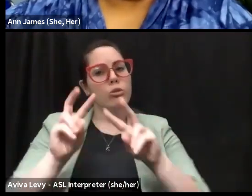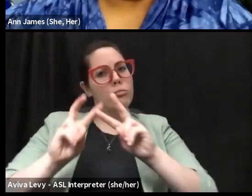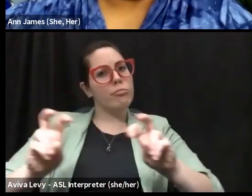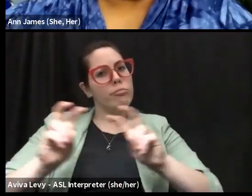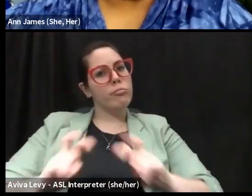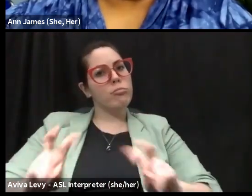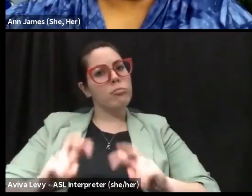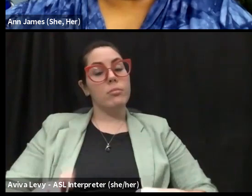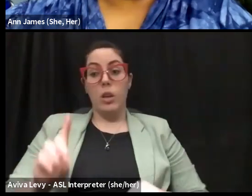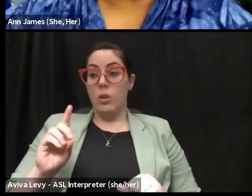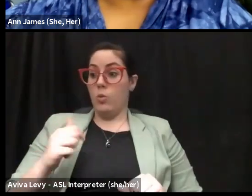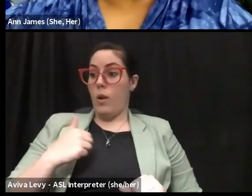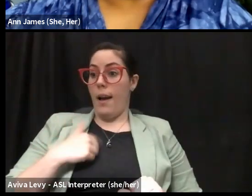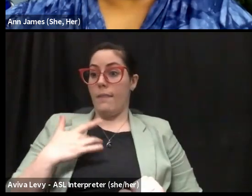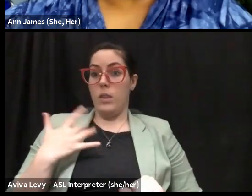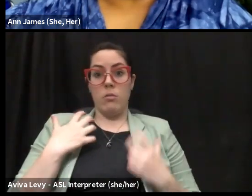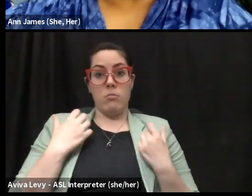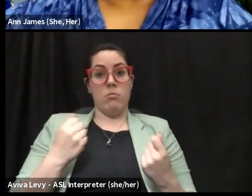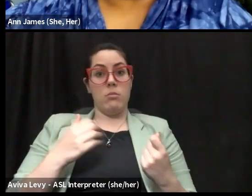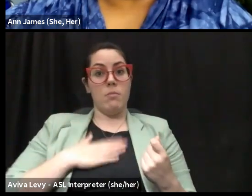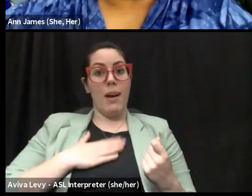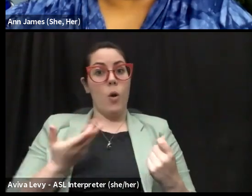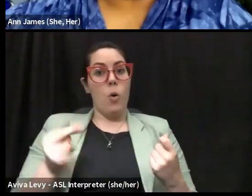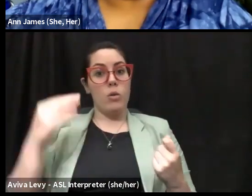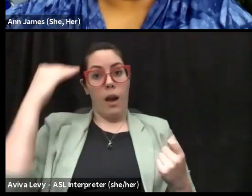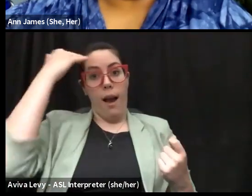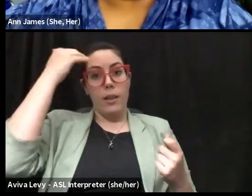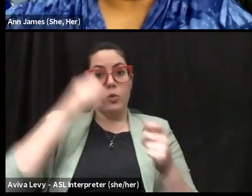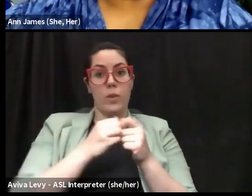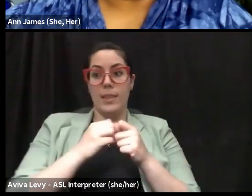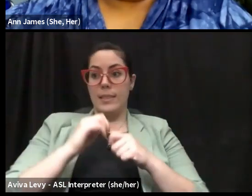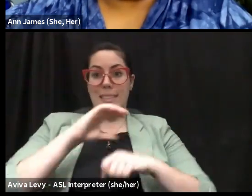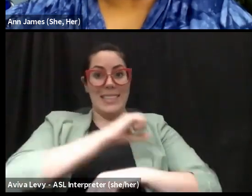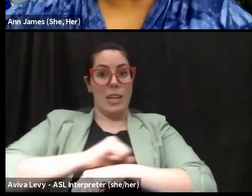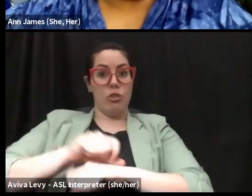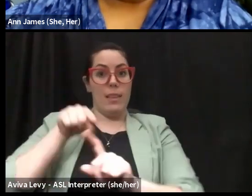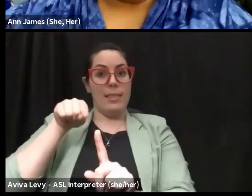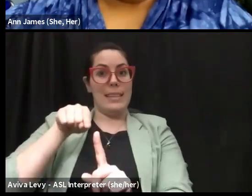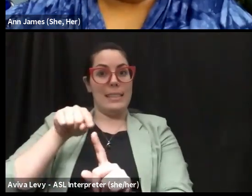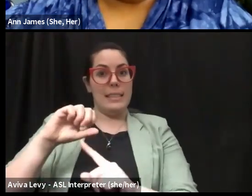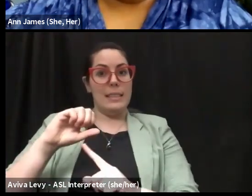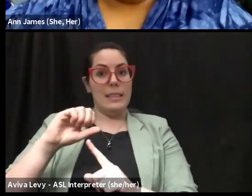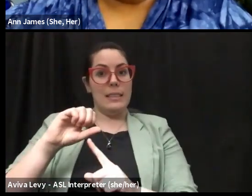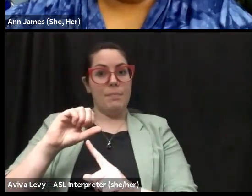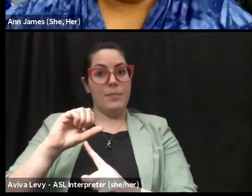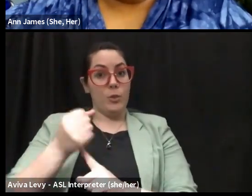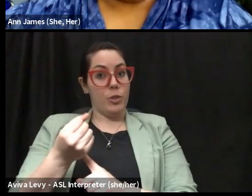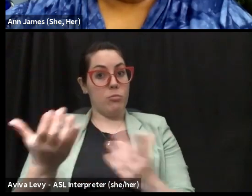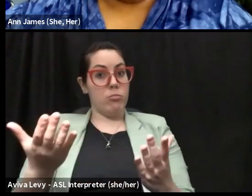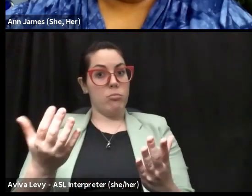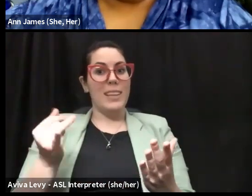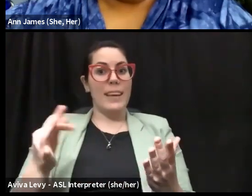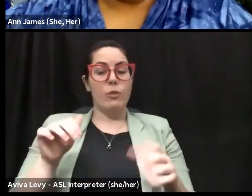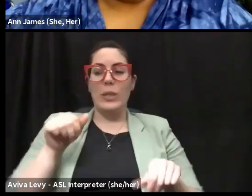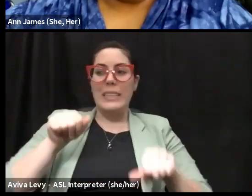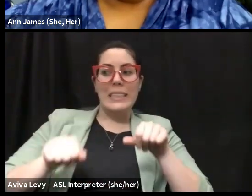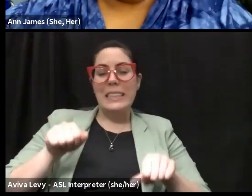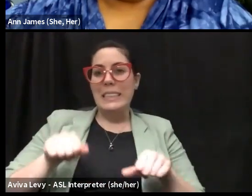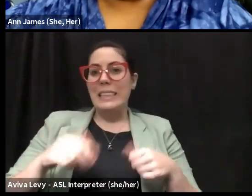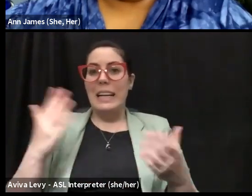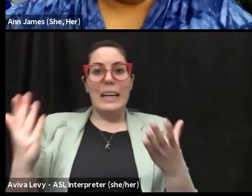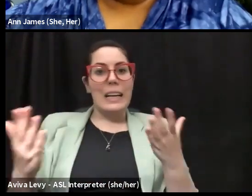do I feel confident with my knowledge in staging this specific kind of scene? And if you're like, I'm not totally sure whether it's about that